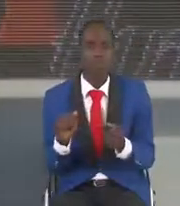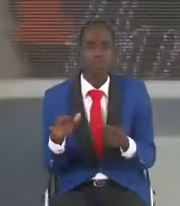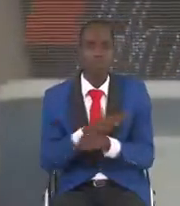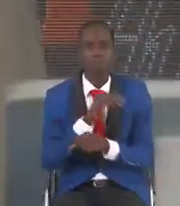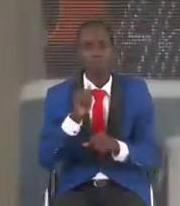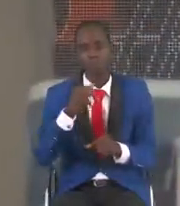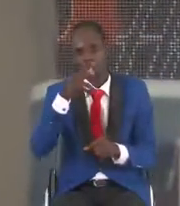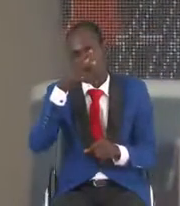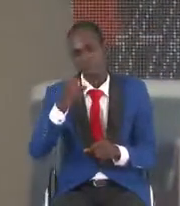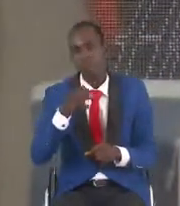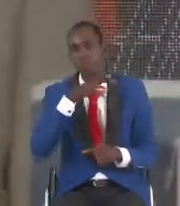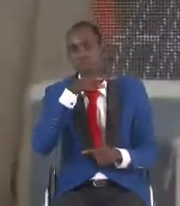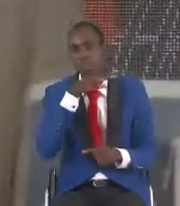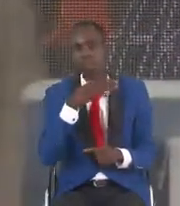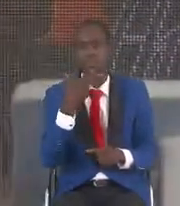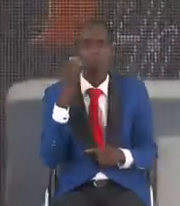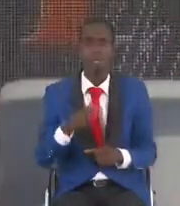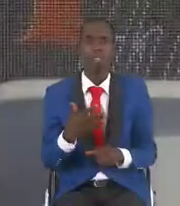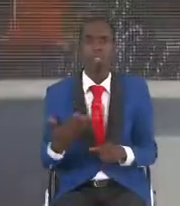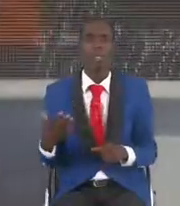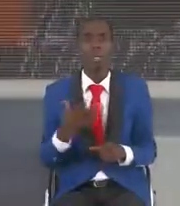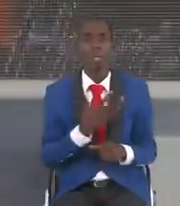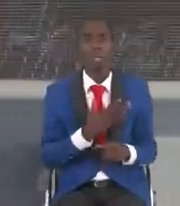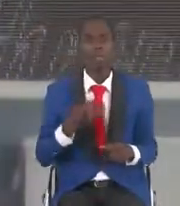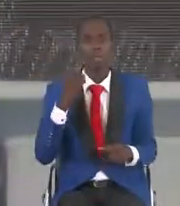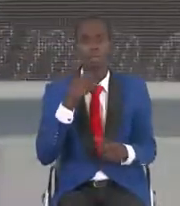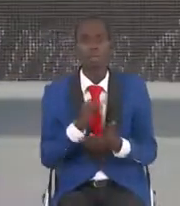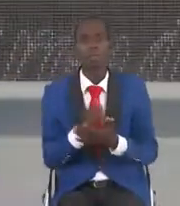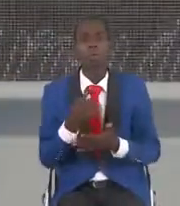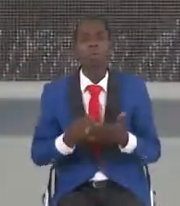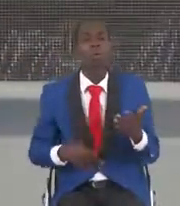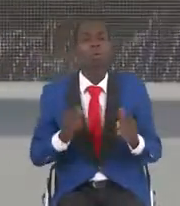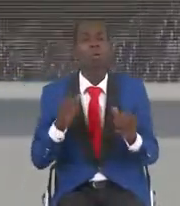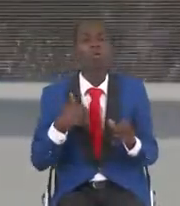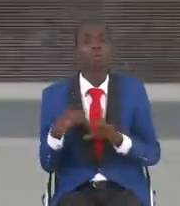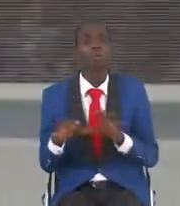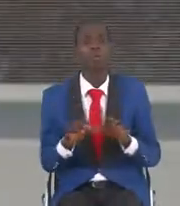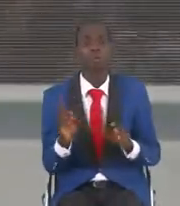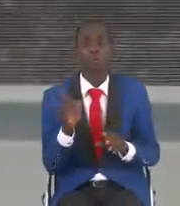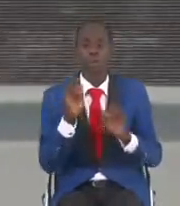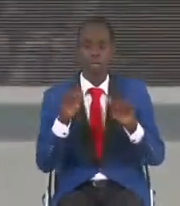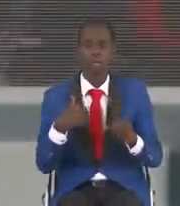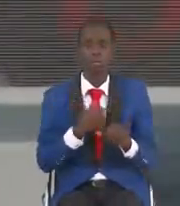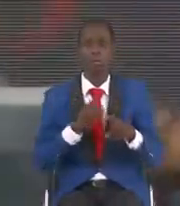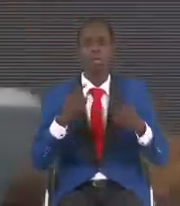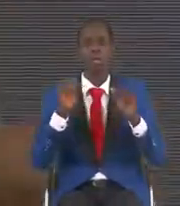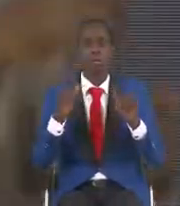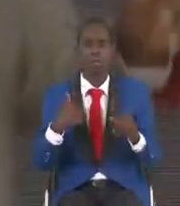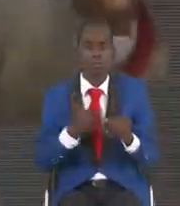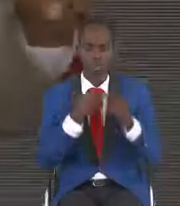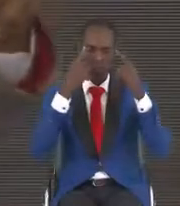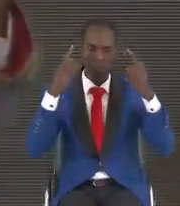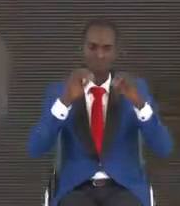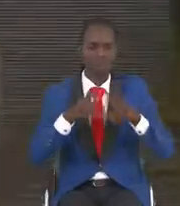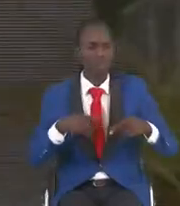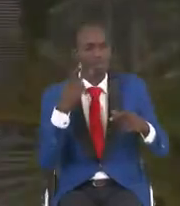stream of corruption and say, what can we do? Where can we go? How can we make it in life? Look at the corruption. It